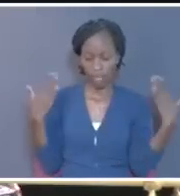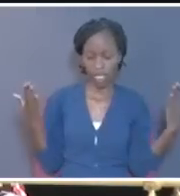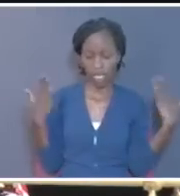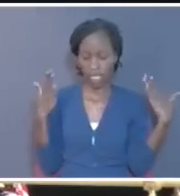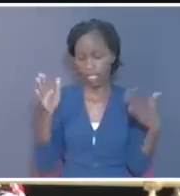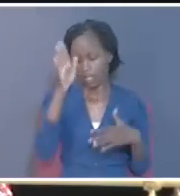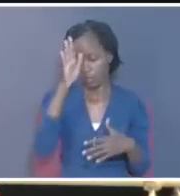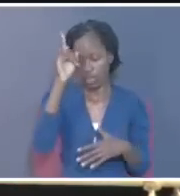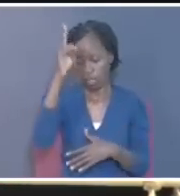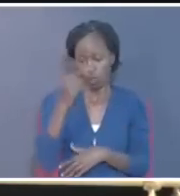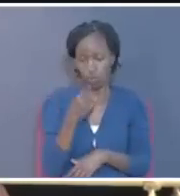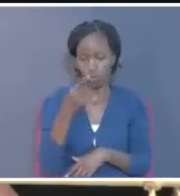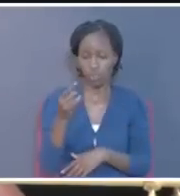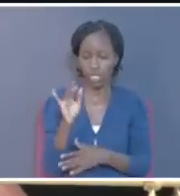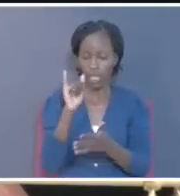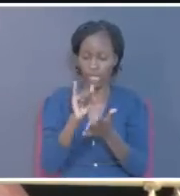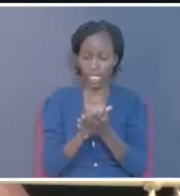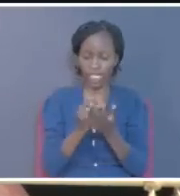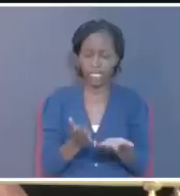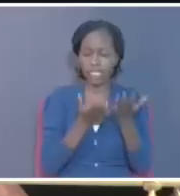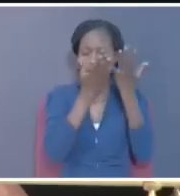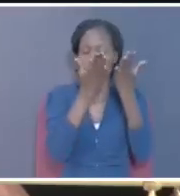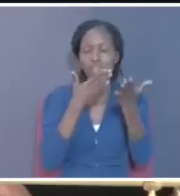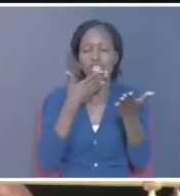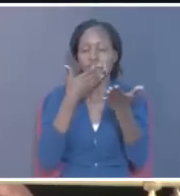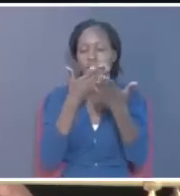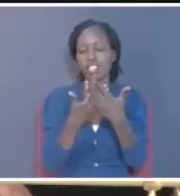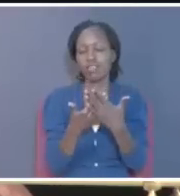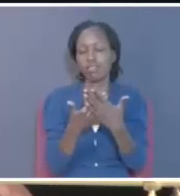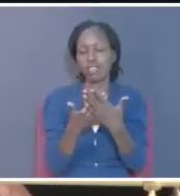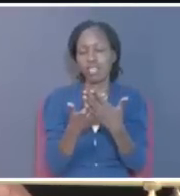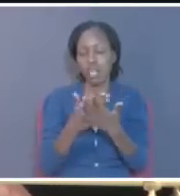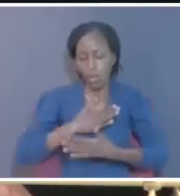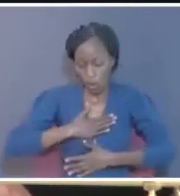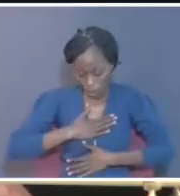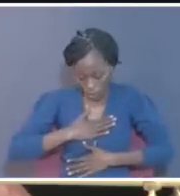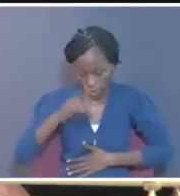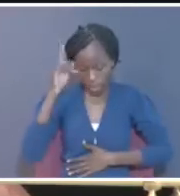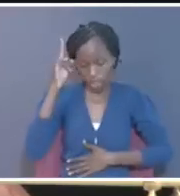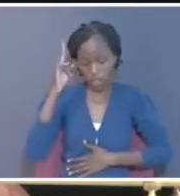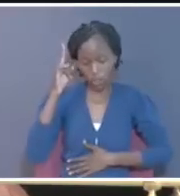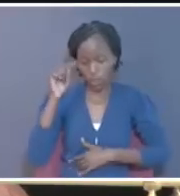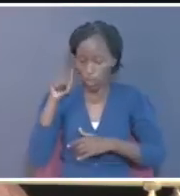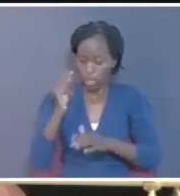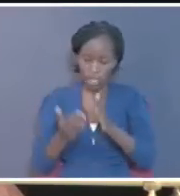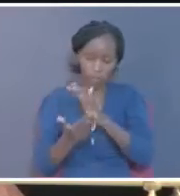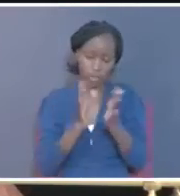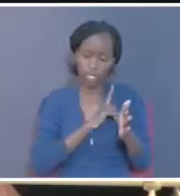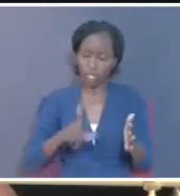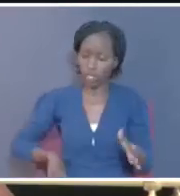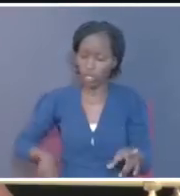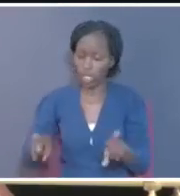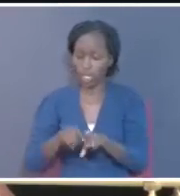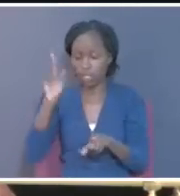Everlasting Father, you say that a sacrifice of thanksgiving honors you. So this morning, Lord, as